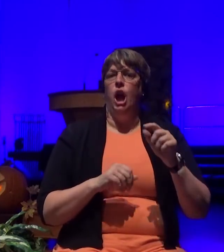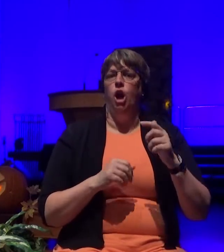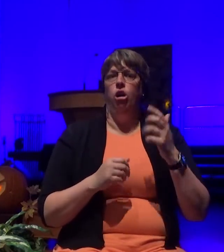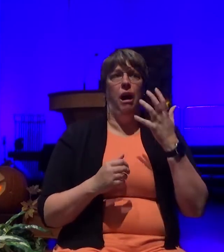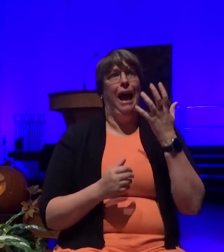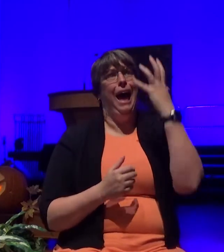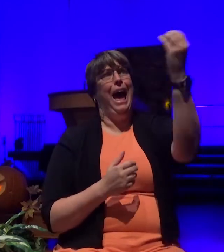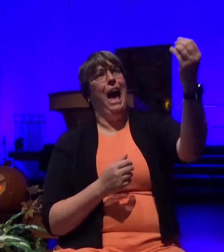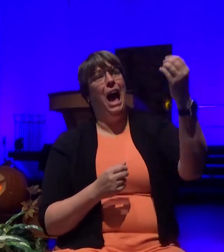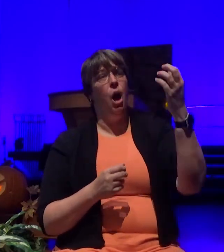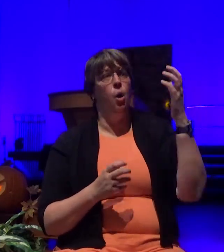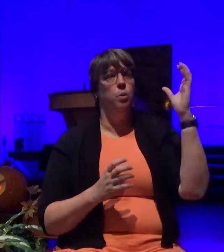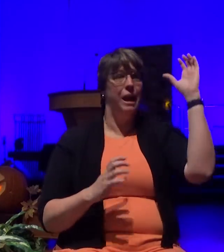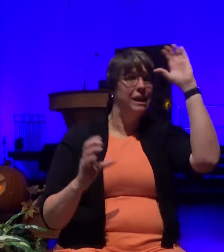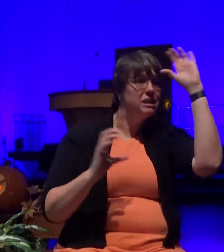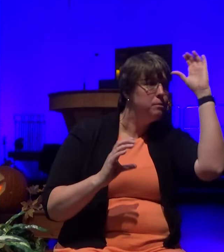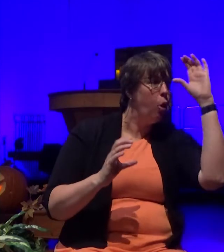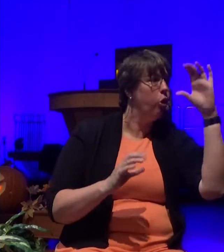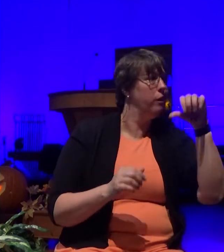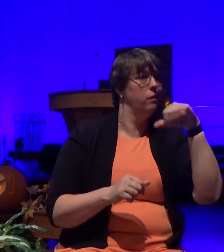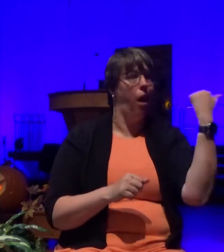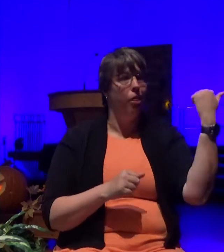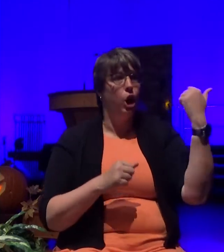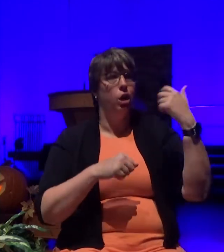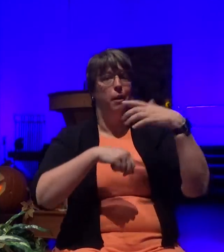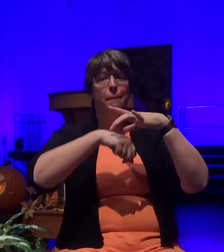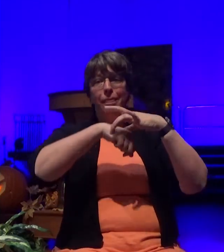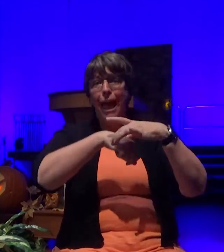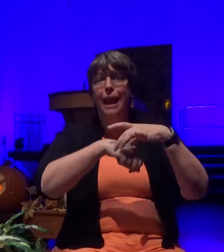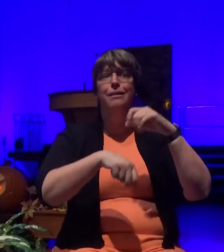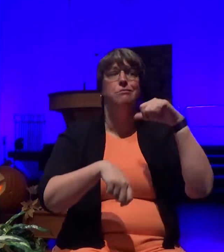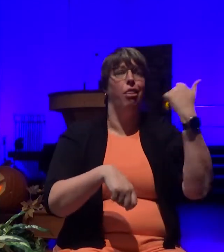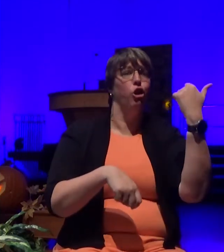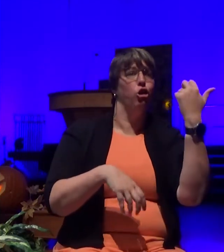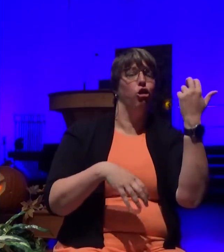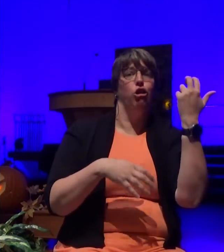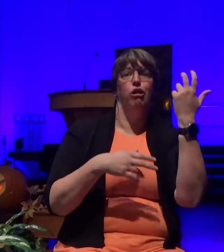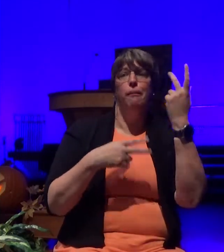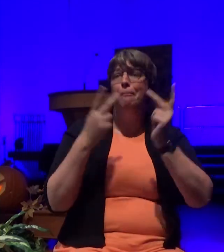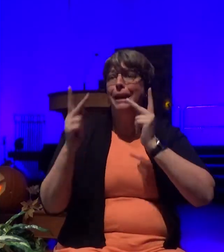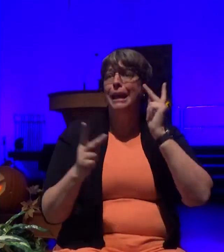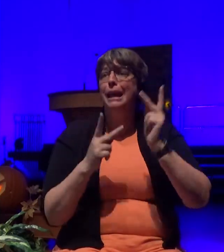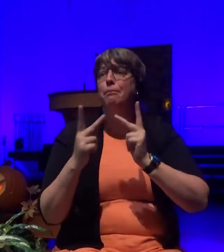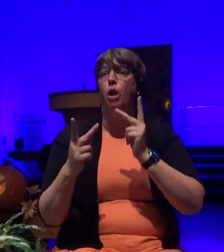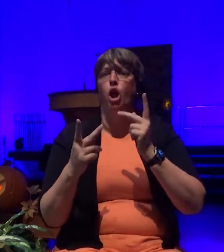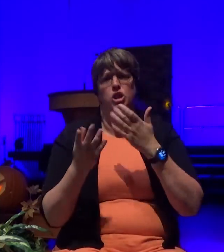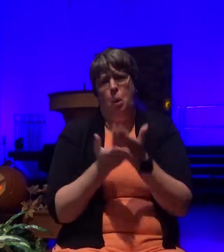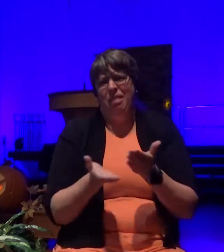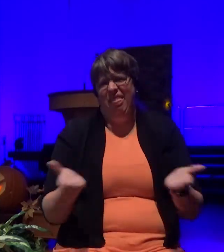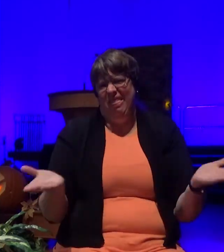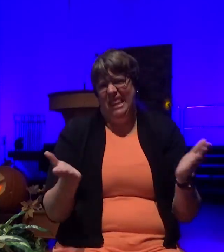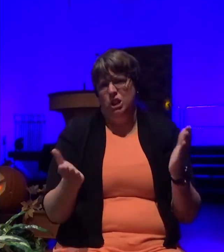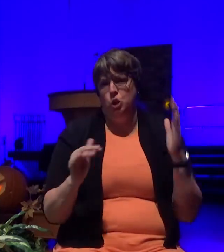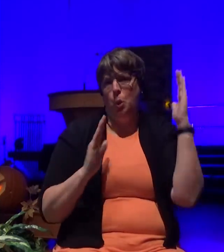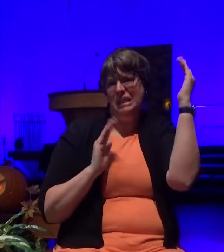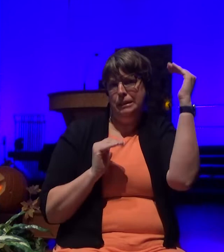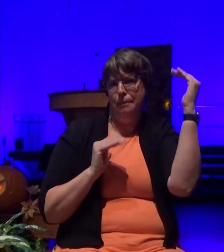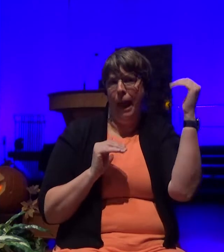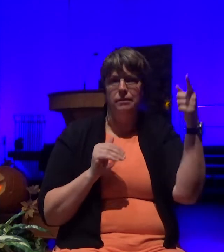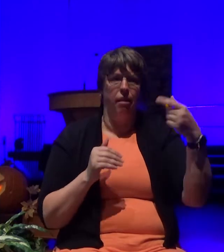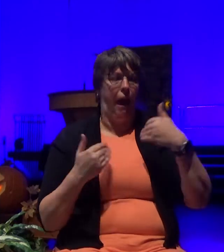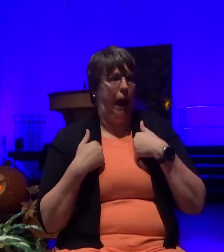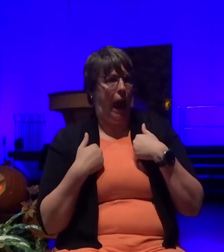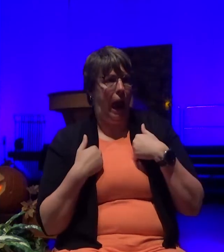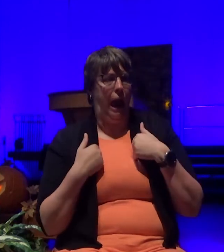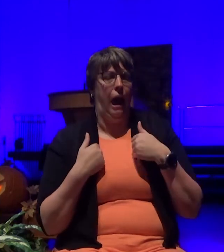and planets, and doing holy work and doing the kind of things you'd expect in Star Trek. And they kind of have the prime directive like they did in the original